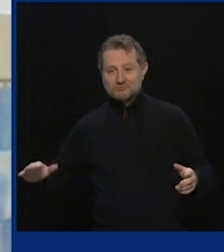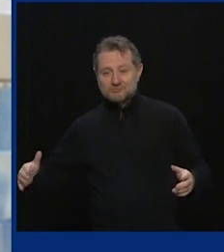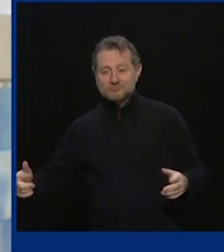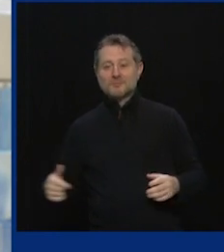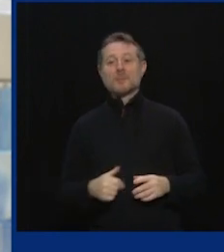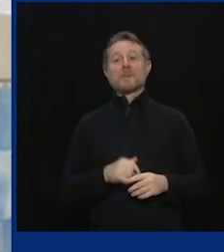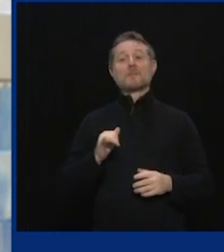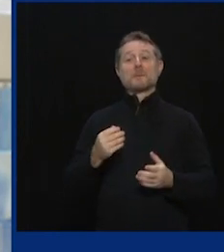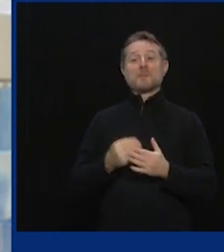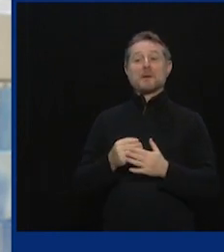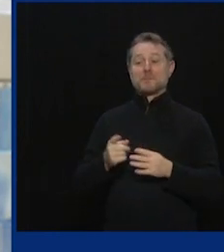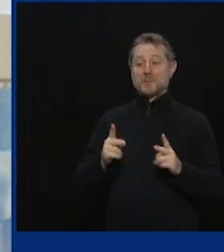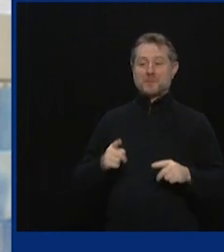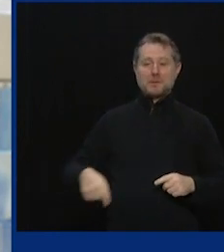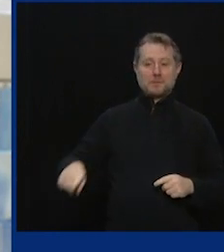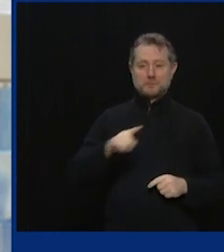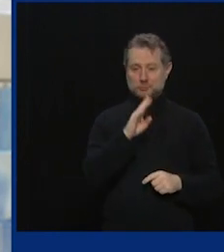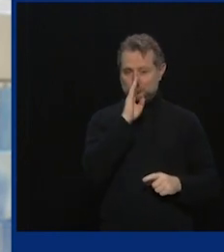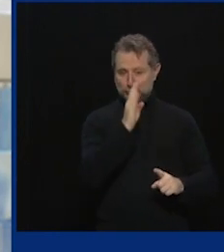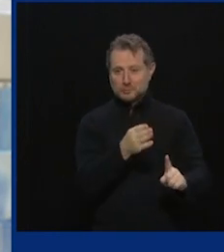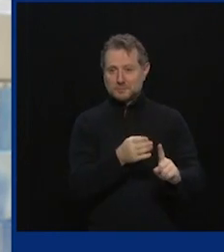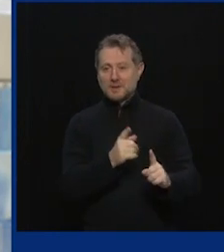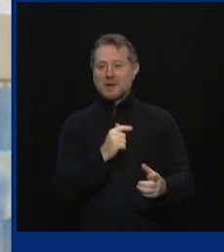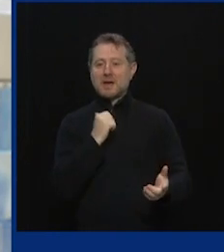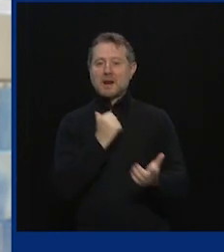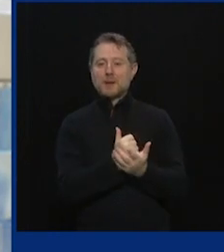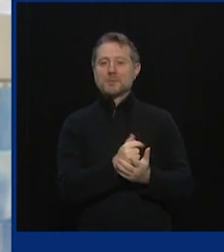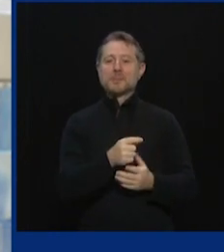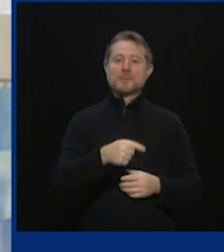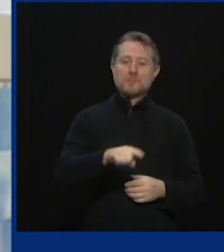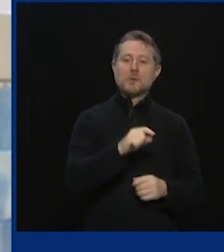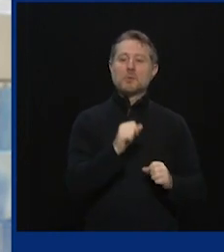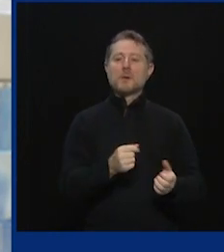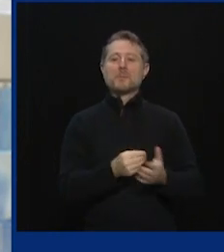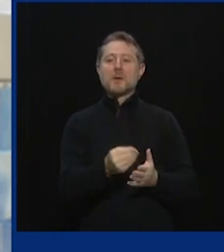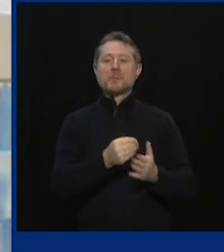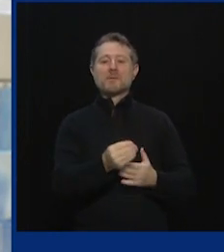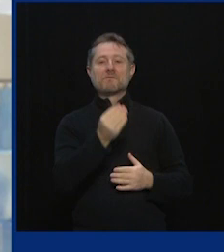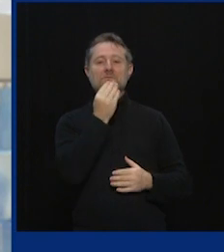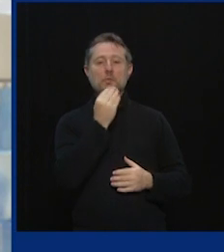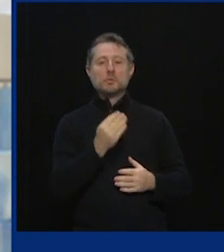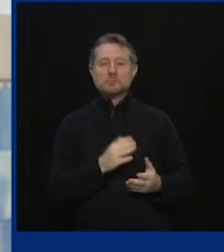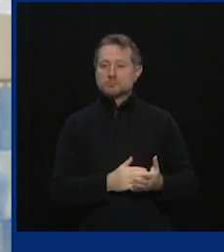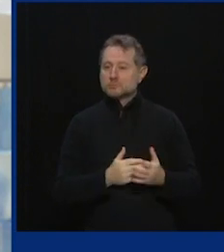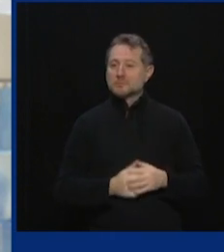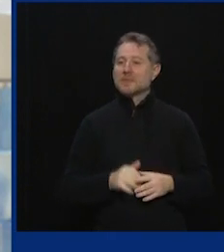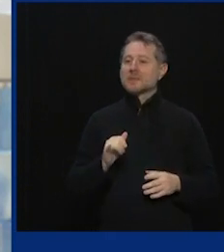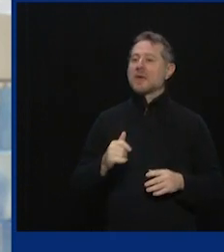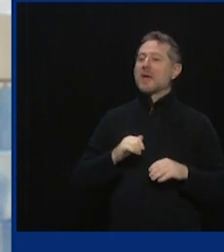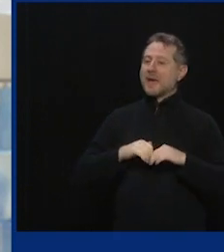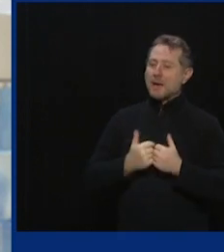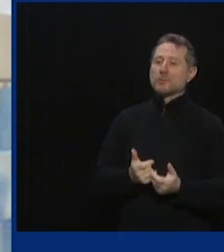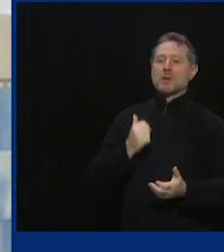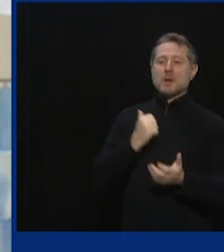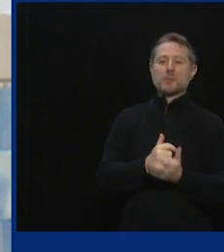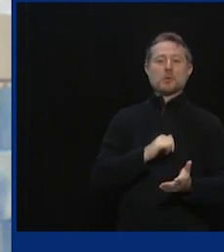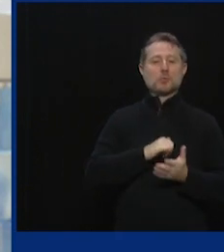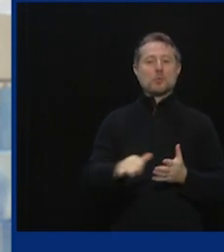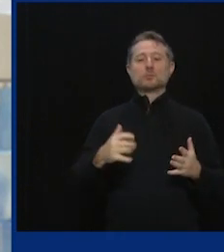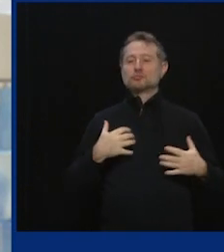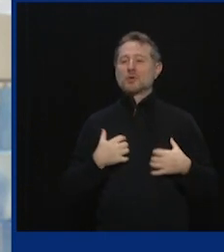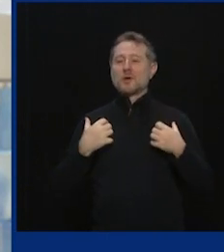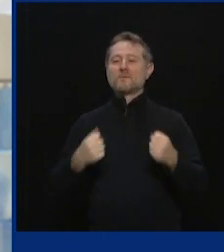money to individuals directly to increase the amount they have to purchase food. This is how we start bringing the state back and